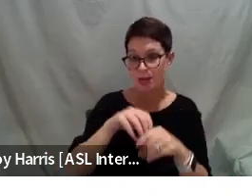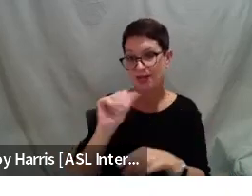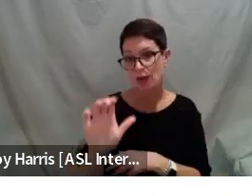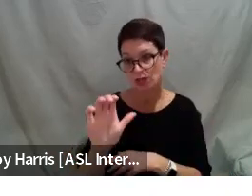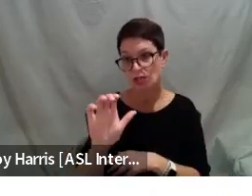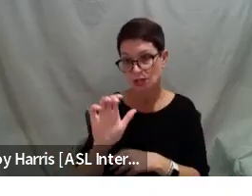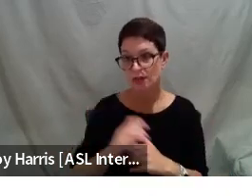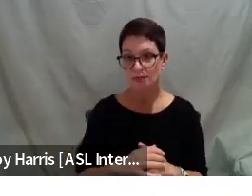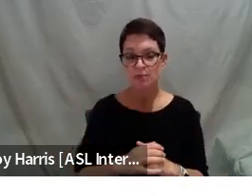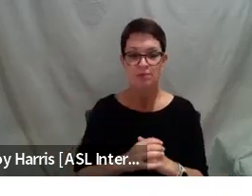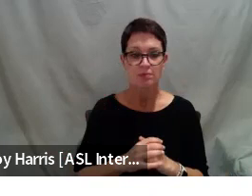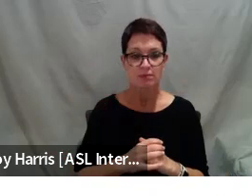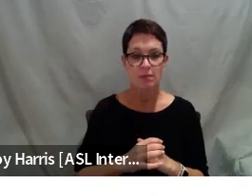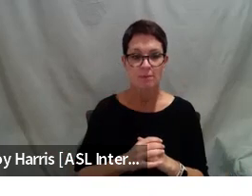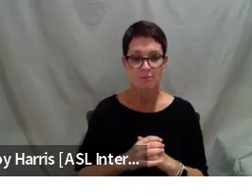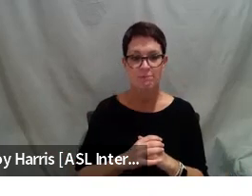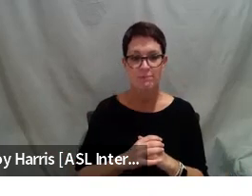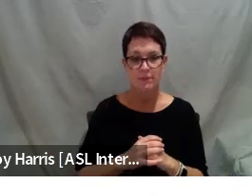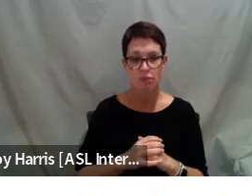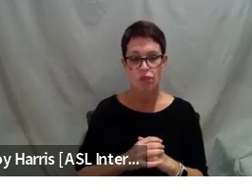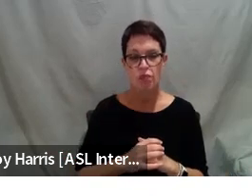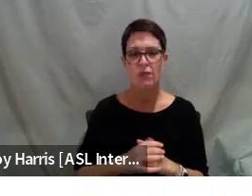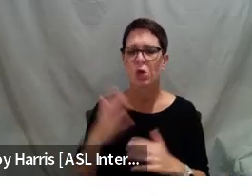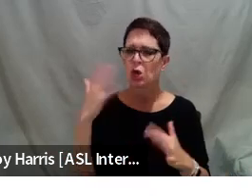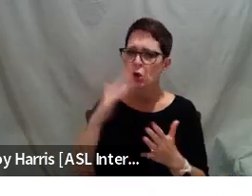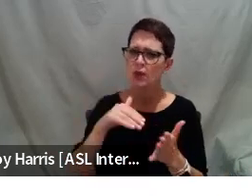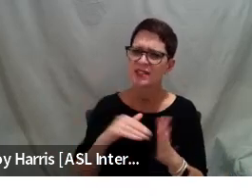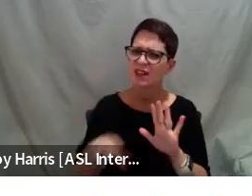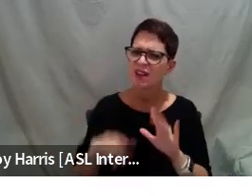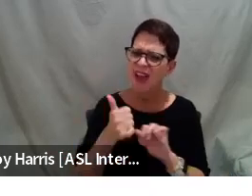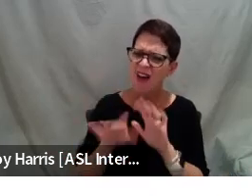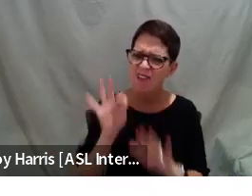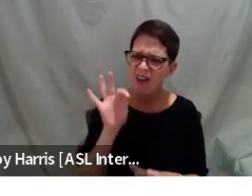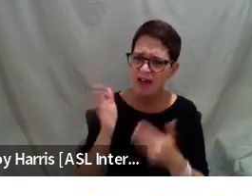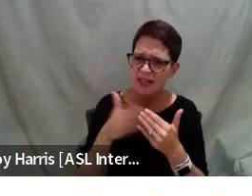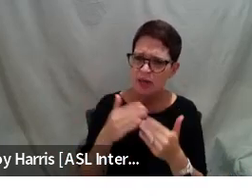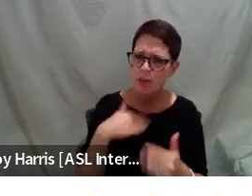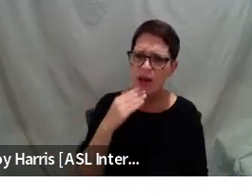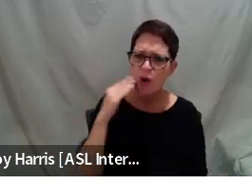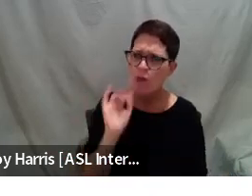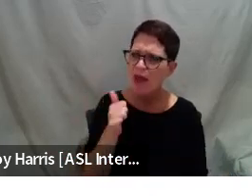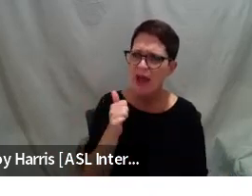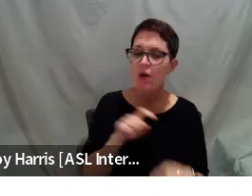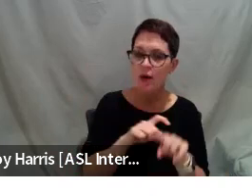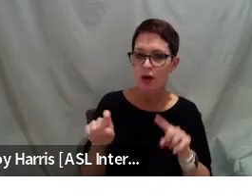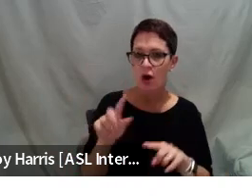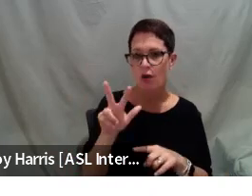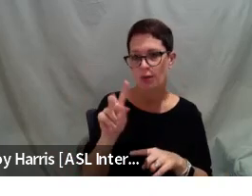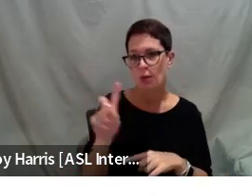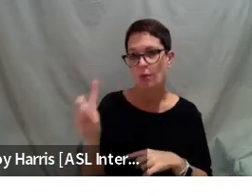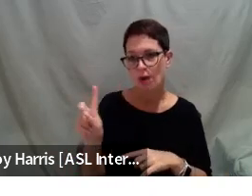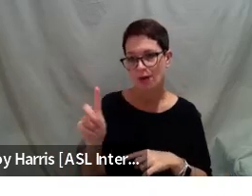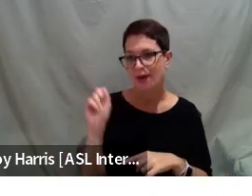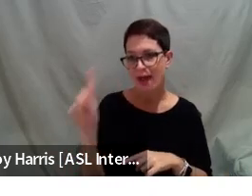conditioning. And to find a cooling center close to you, you can call